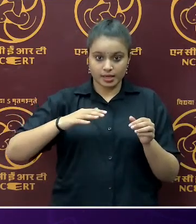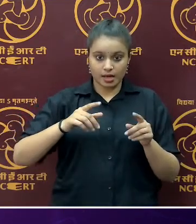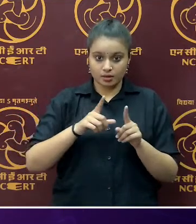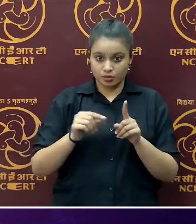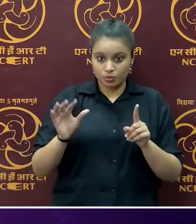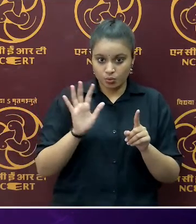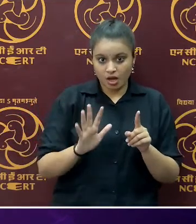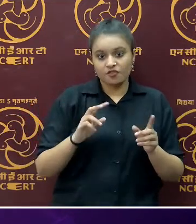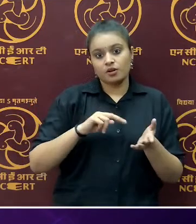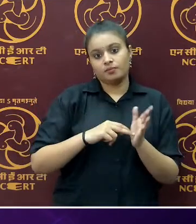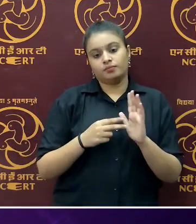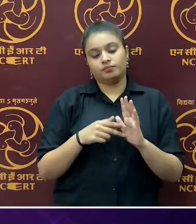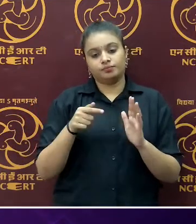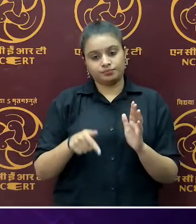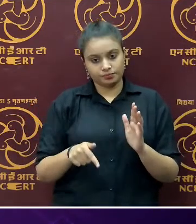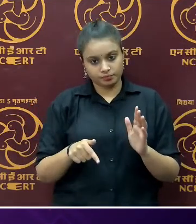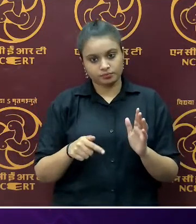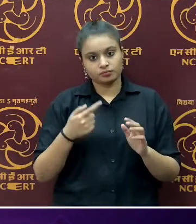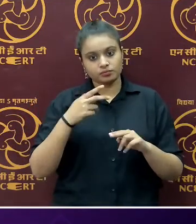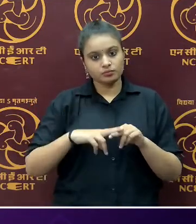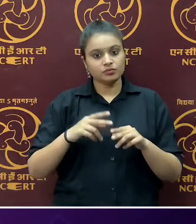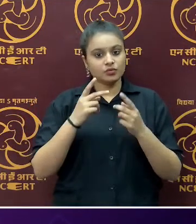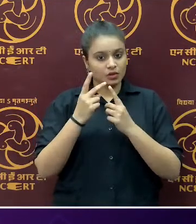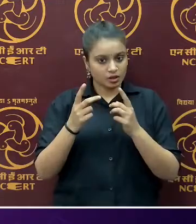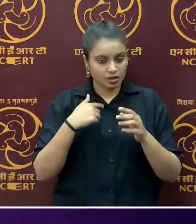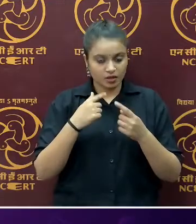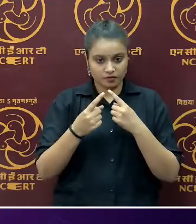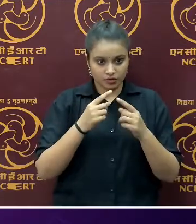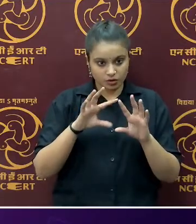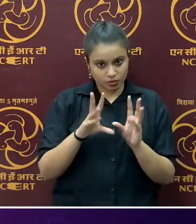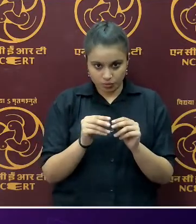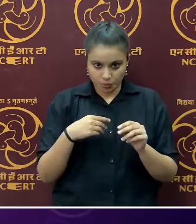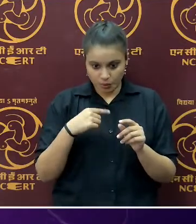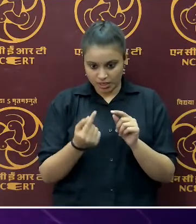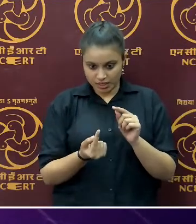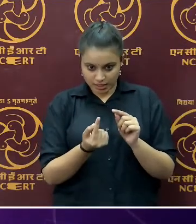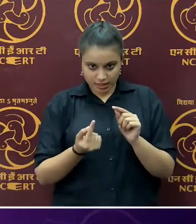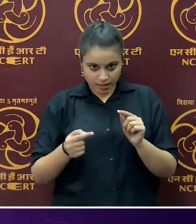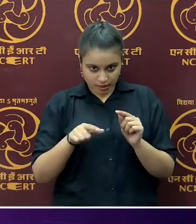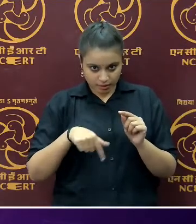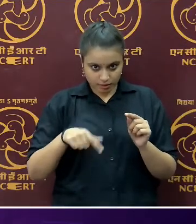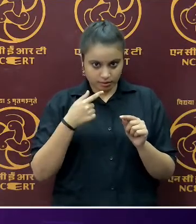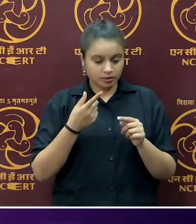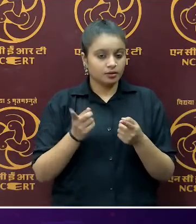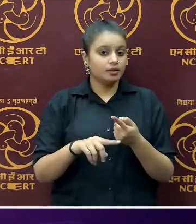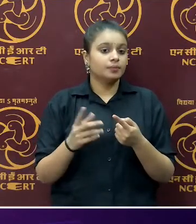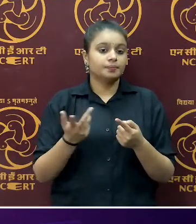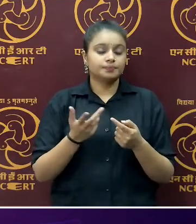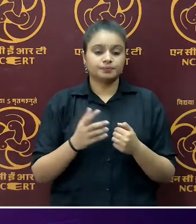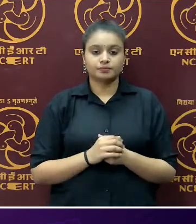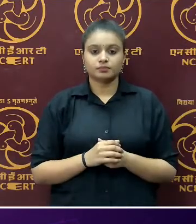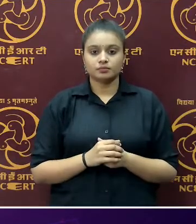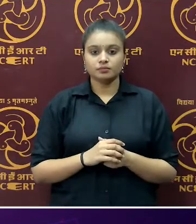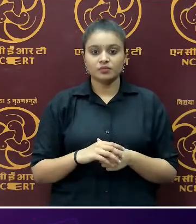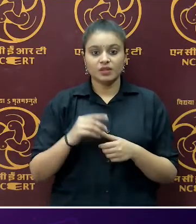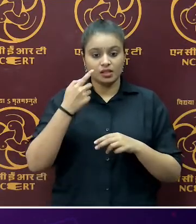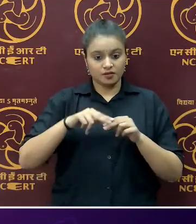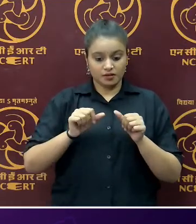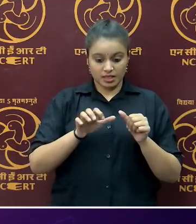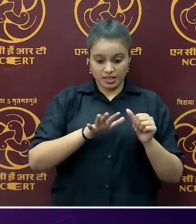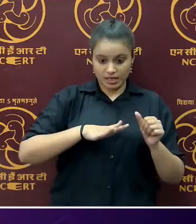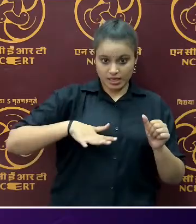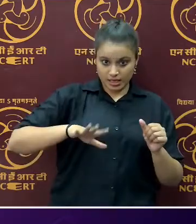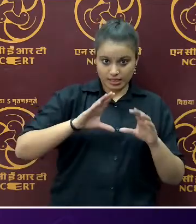Right? So we were talking about that nail. Yes. Yes. In that case, what is happening? When the area